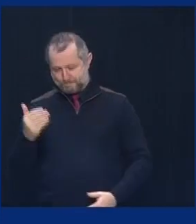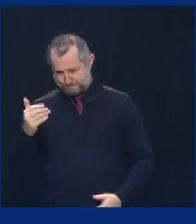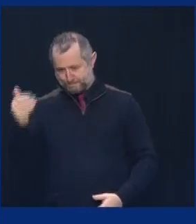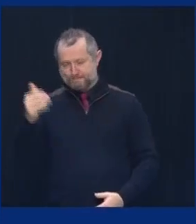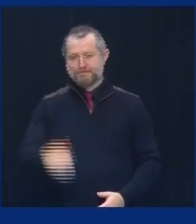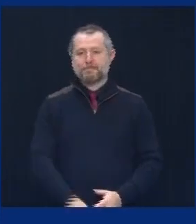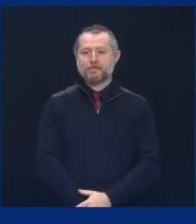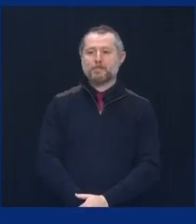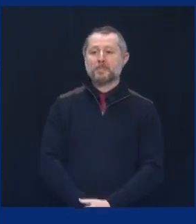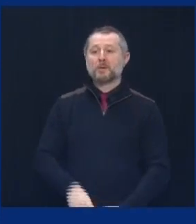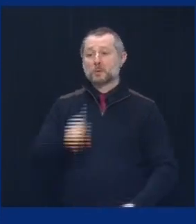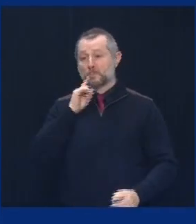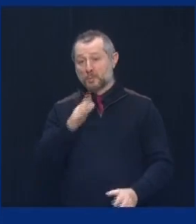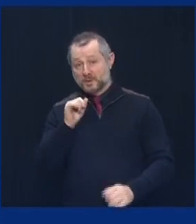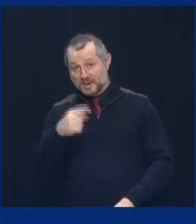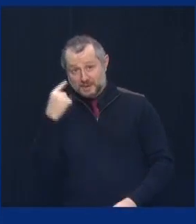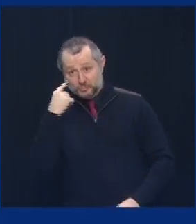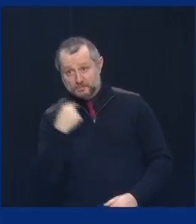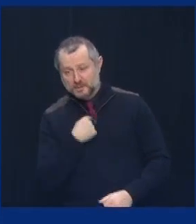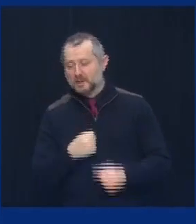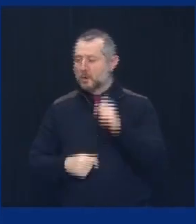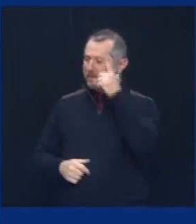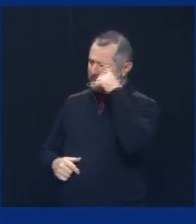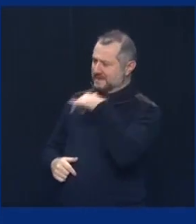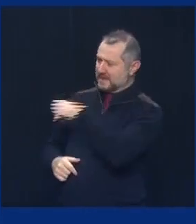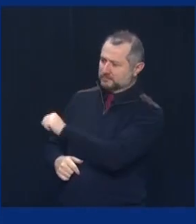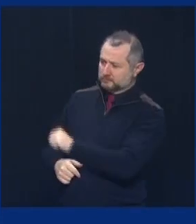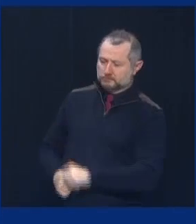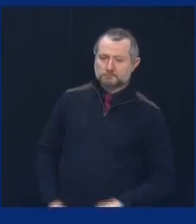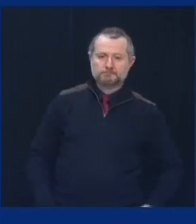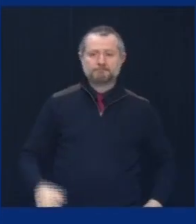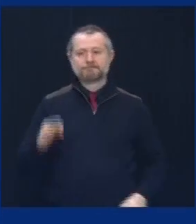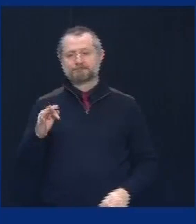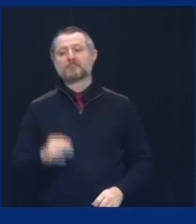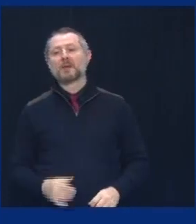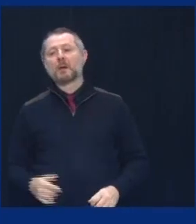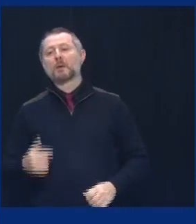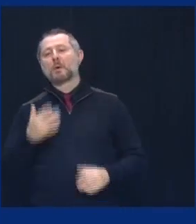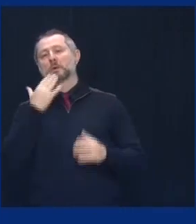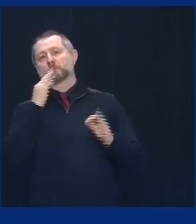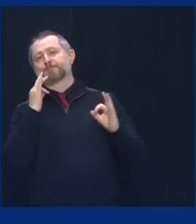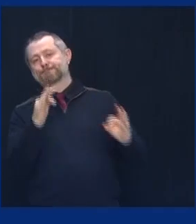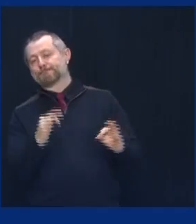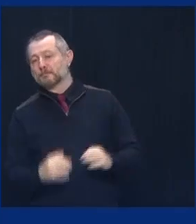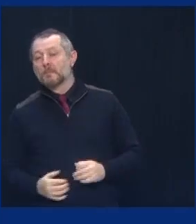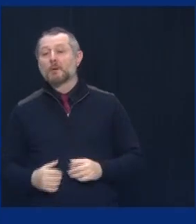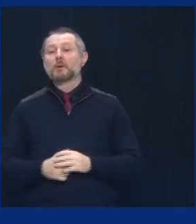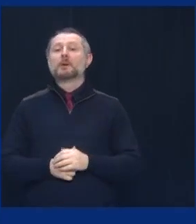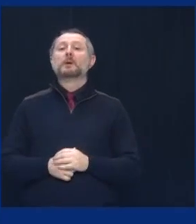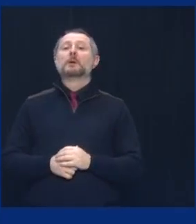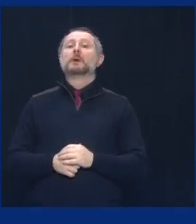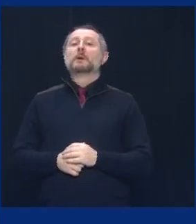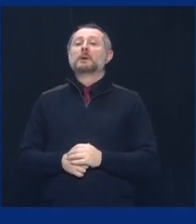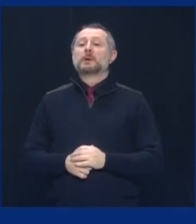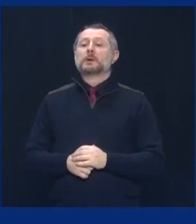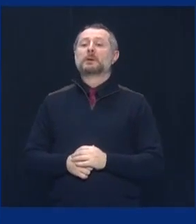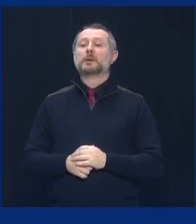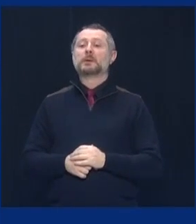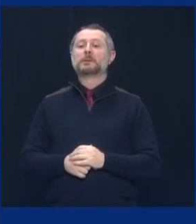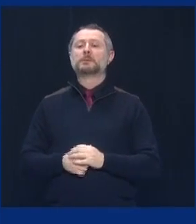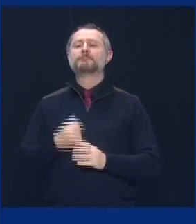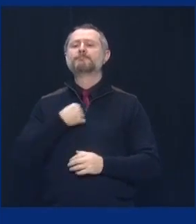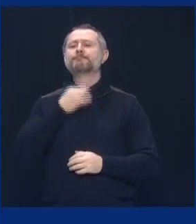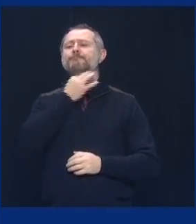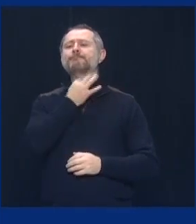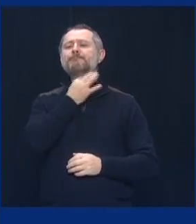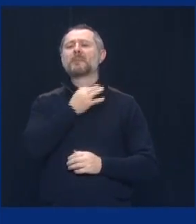Governor, how are you? Can you hear me? Yes, sir, Dan. How are you? I'm doing well, thanks. I just wanted to get clarity on the contact